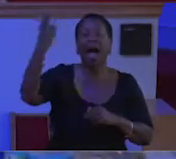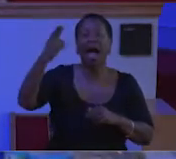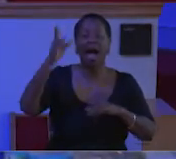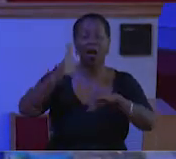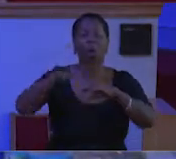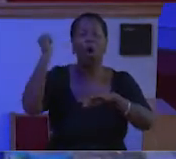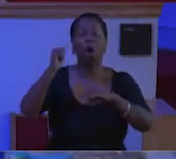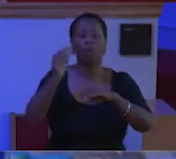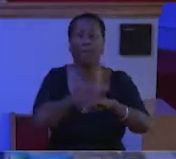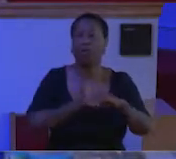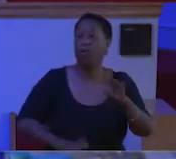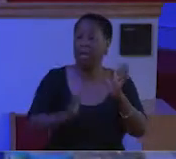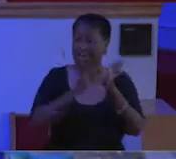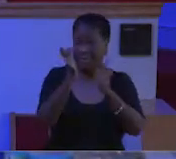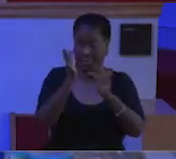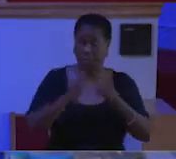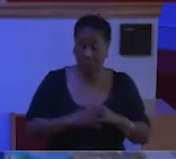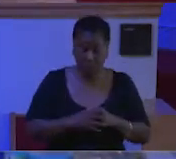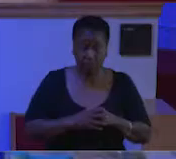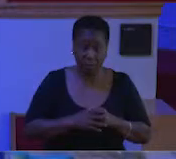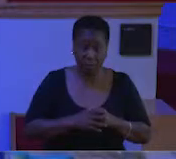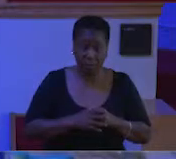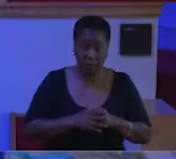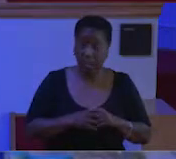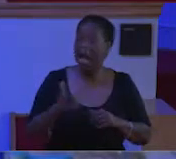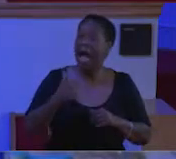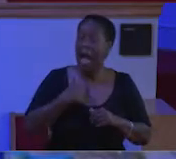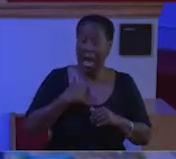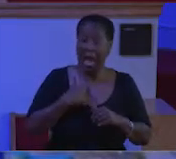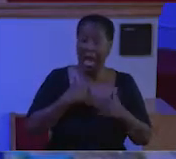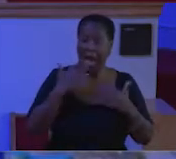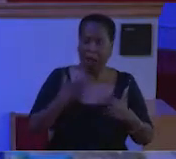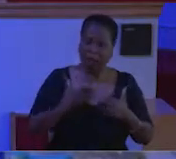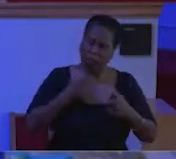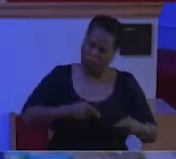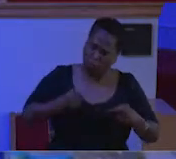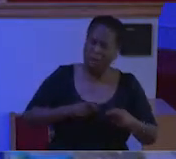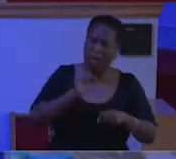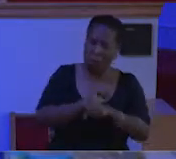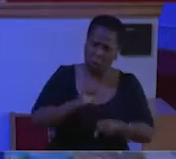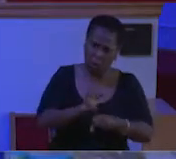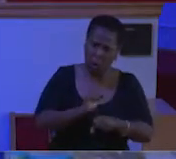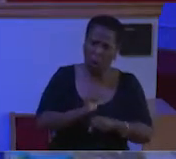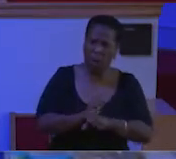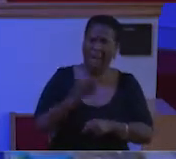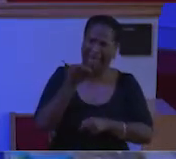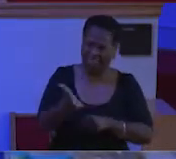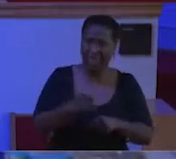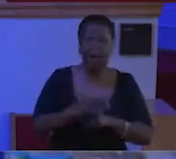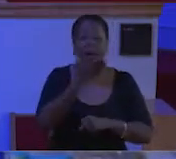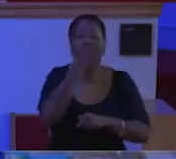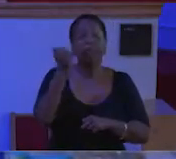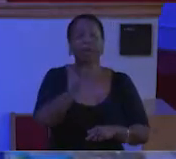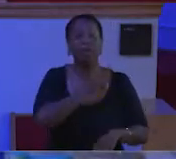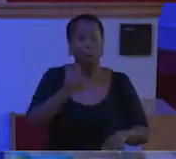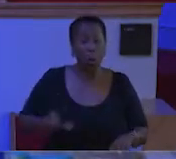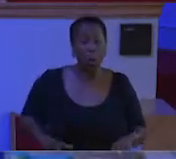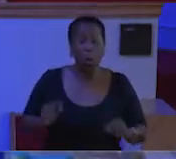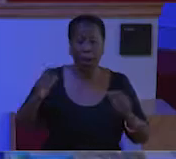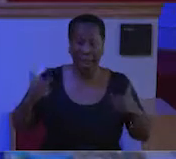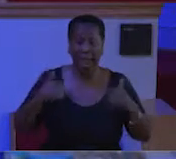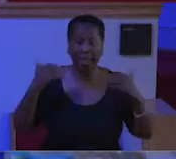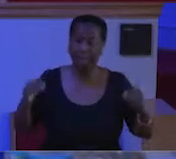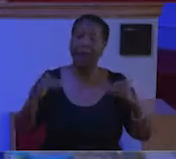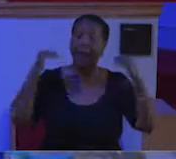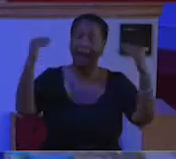calling in Christ Jesus. I gotta strain and work and get there because the Lord has a